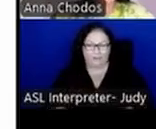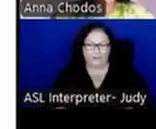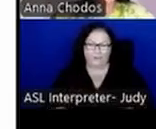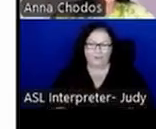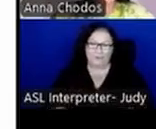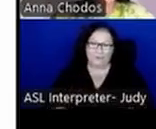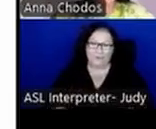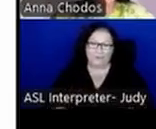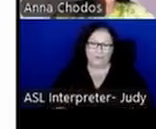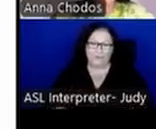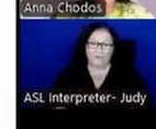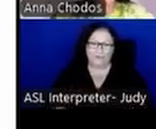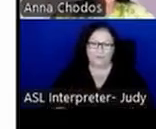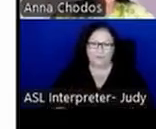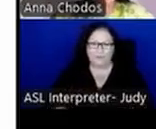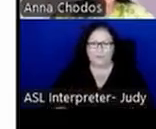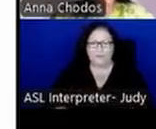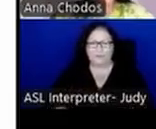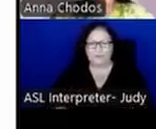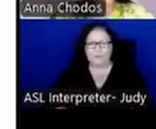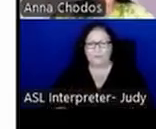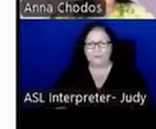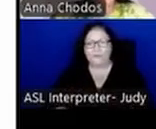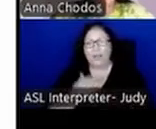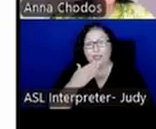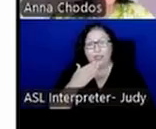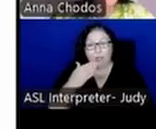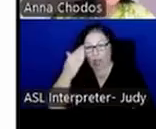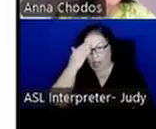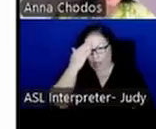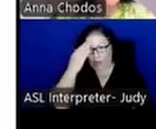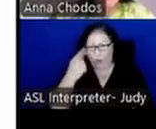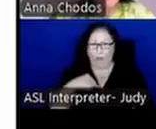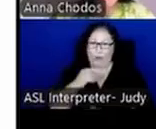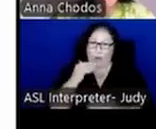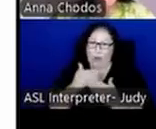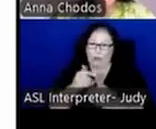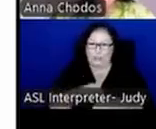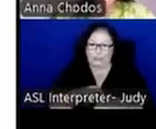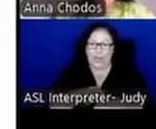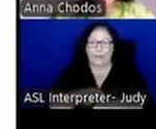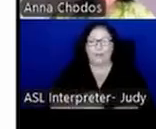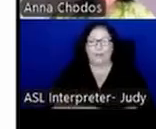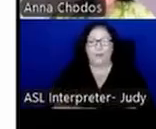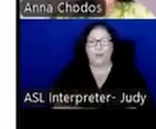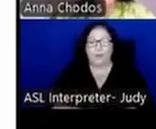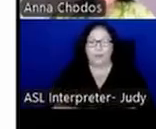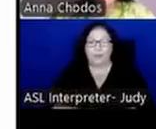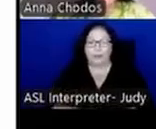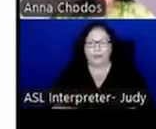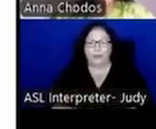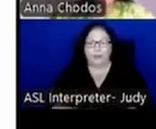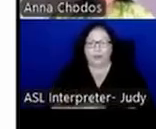Thank you. I know we're like very close to time, and I'm just in general, again, just want to say really grateful for having